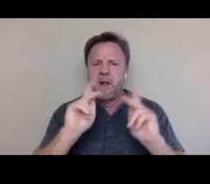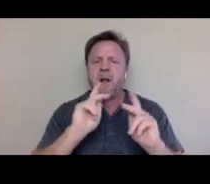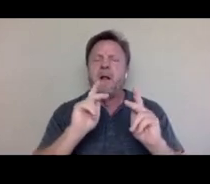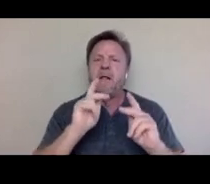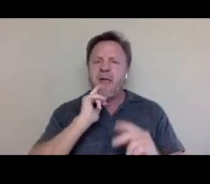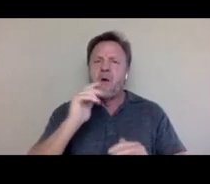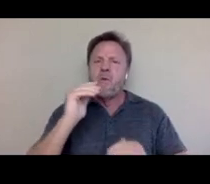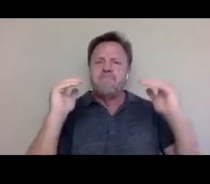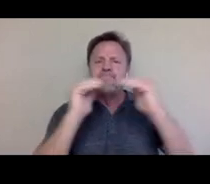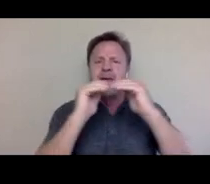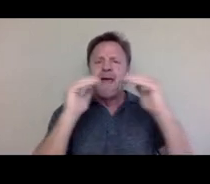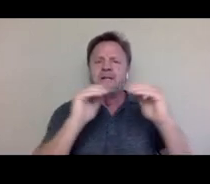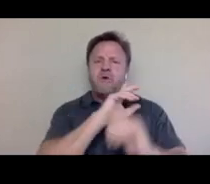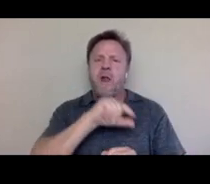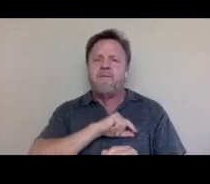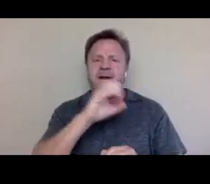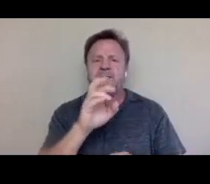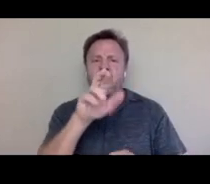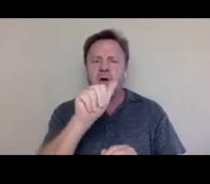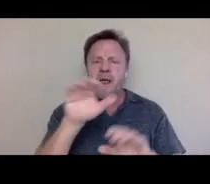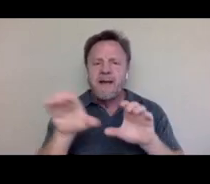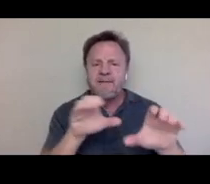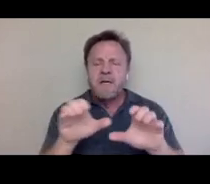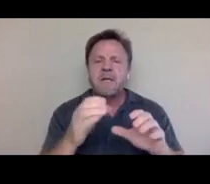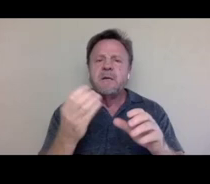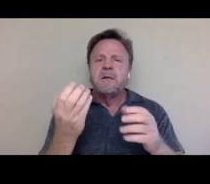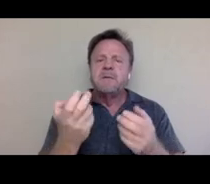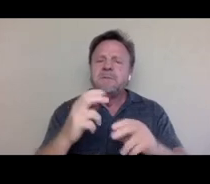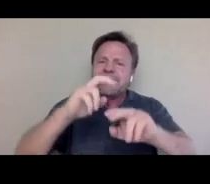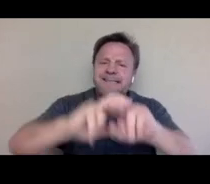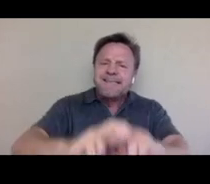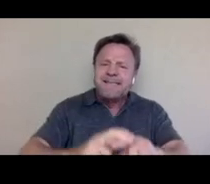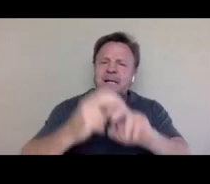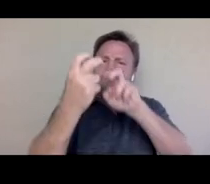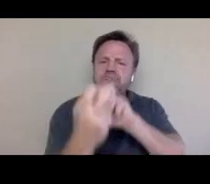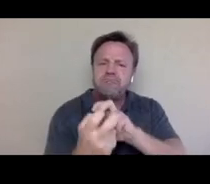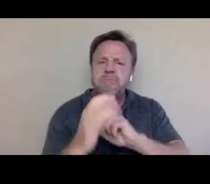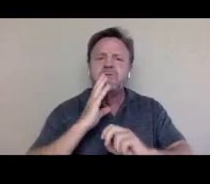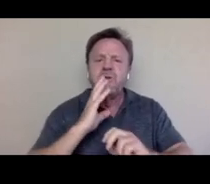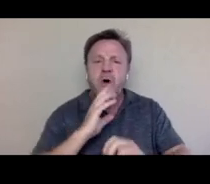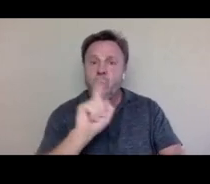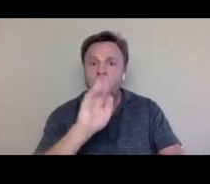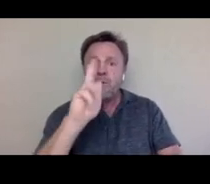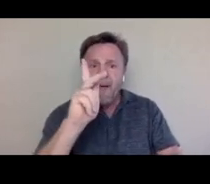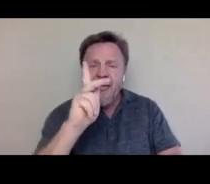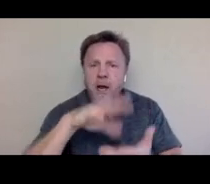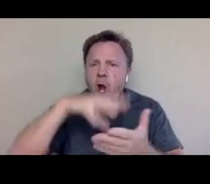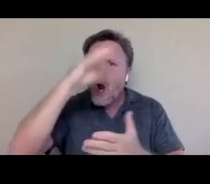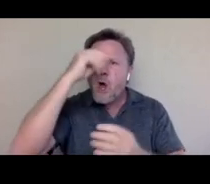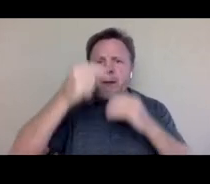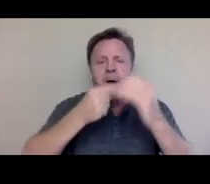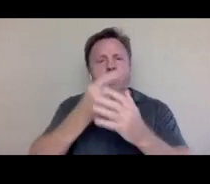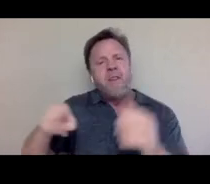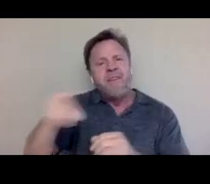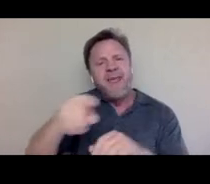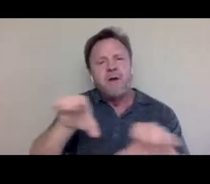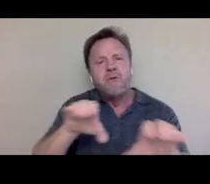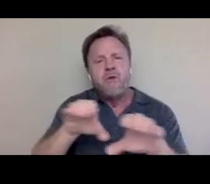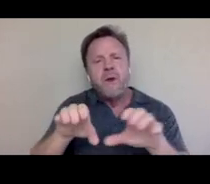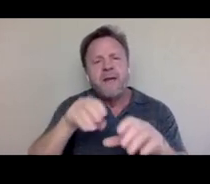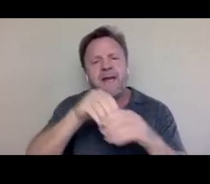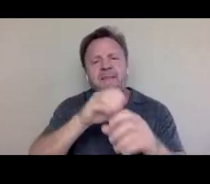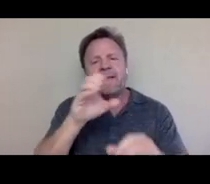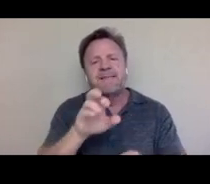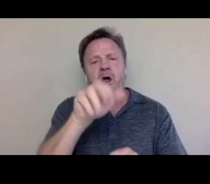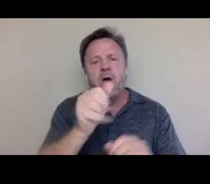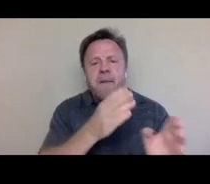qualifying CRA activity. Sit down and talk with where you bank. Learn about what are they doing in the CRA